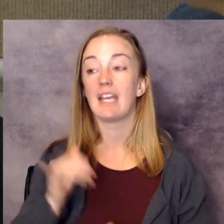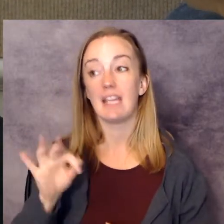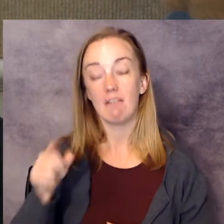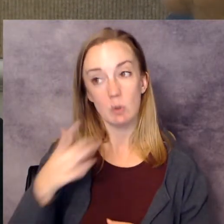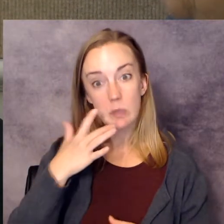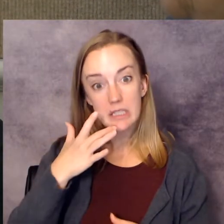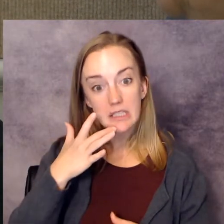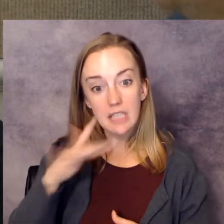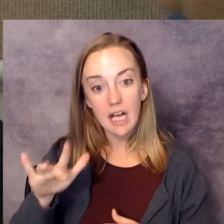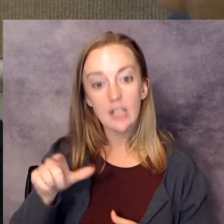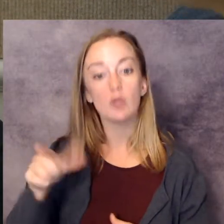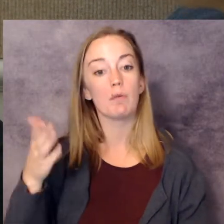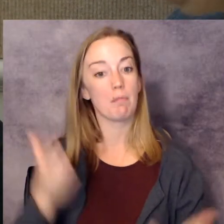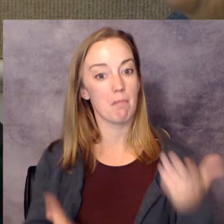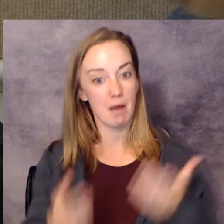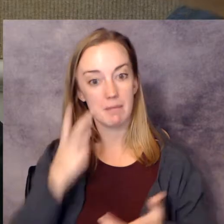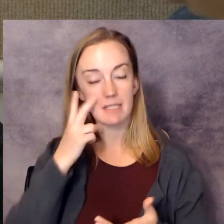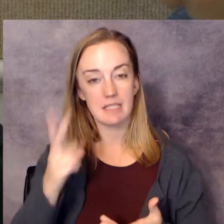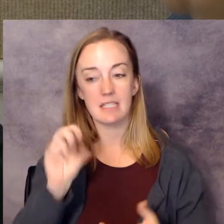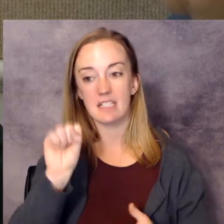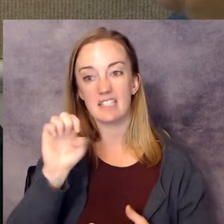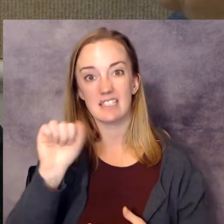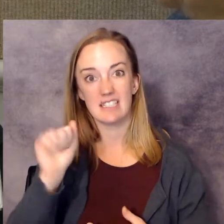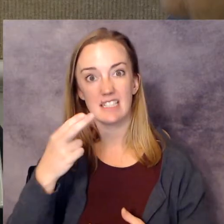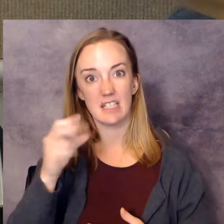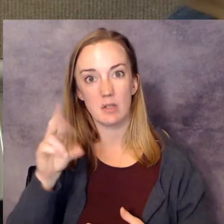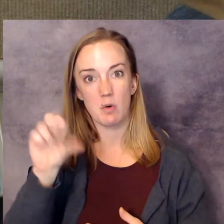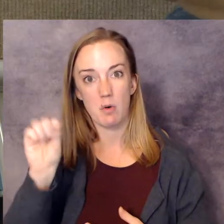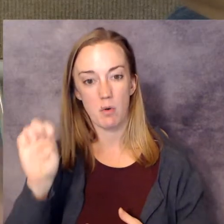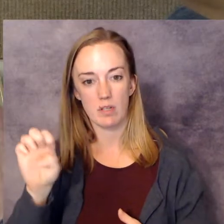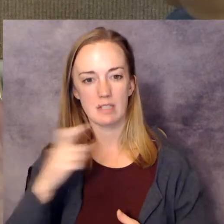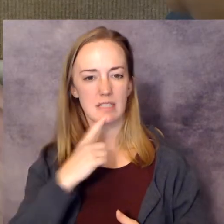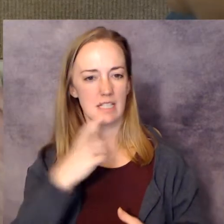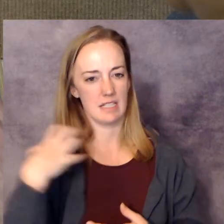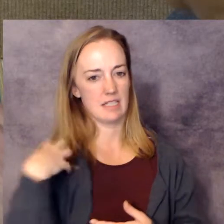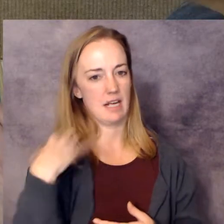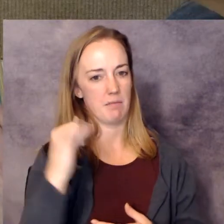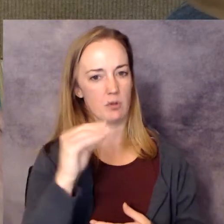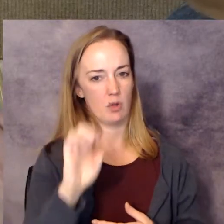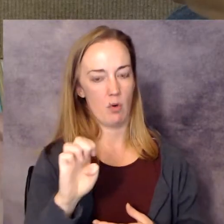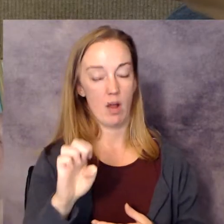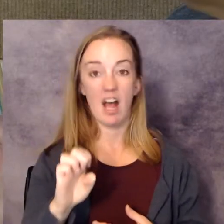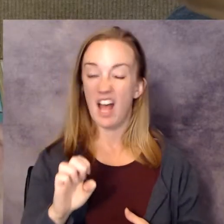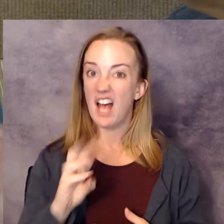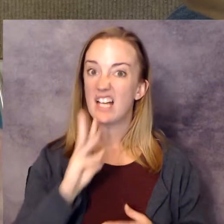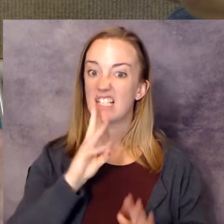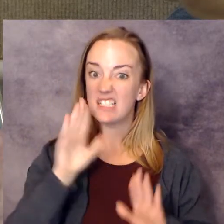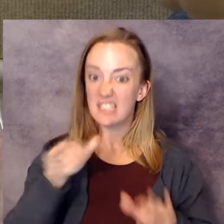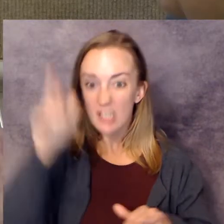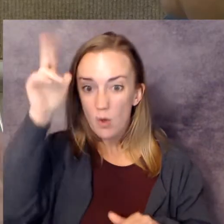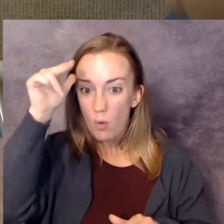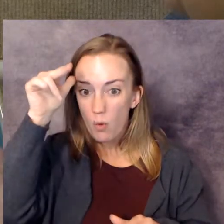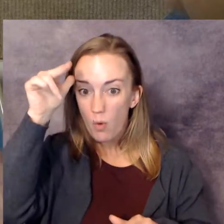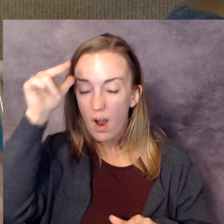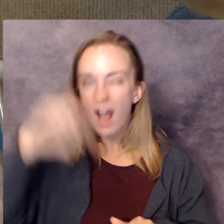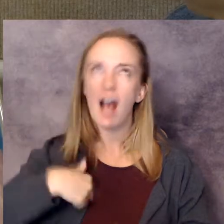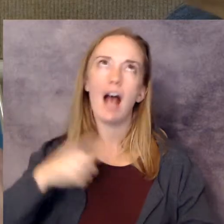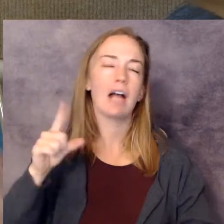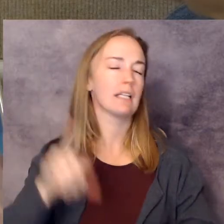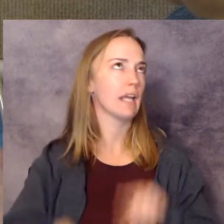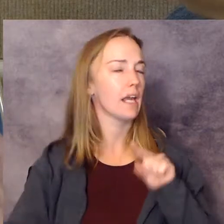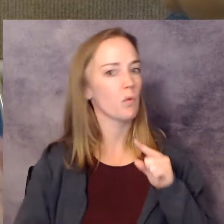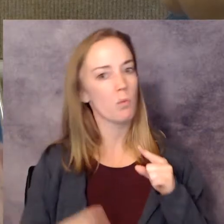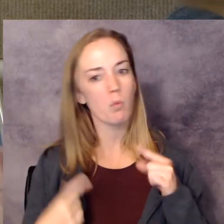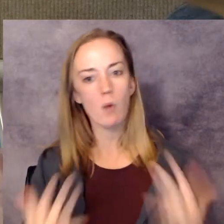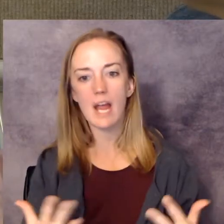If you are lucky, you might see a seahorse, says Captain Joe. A seahorse, says Pete. I